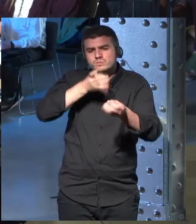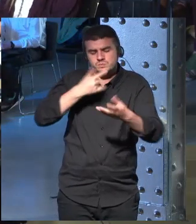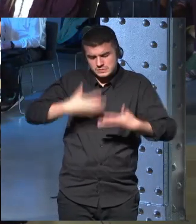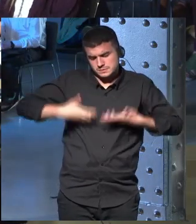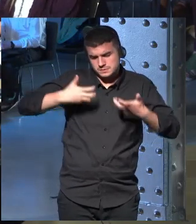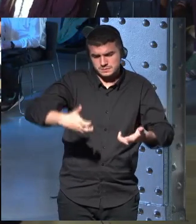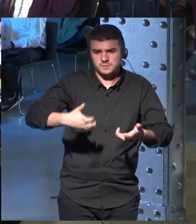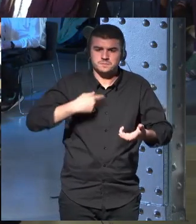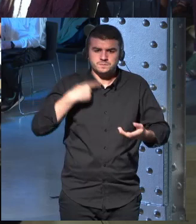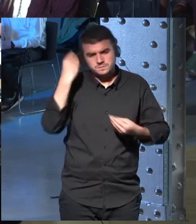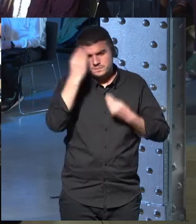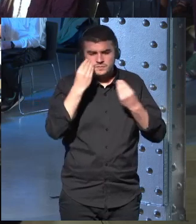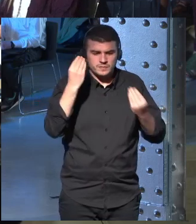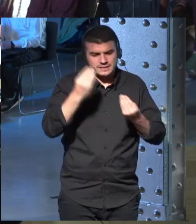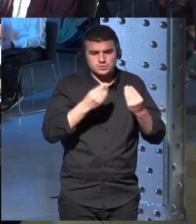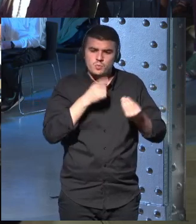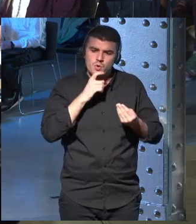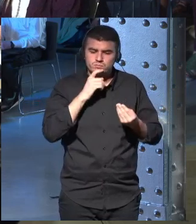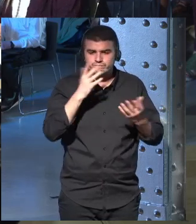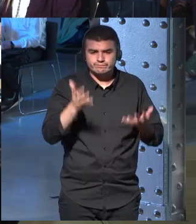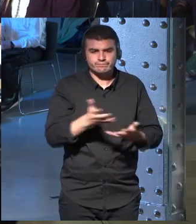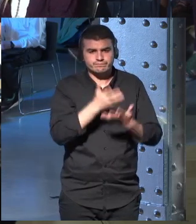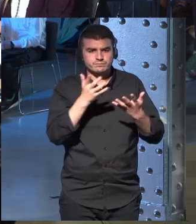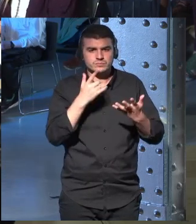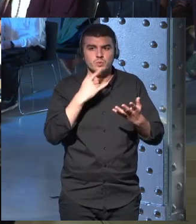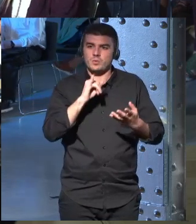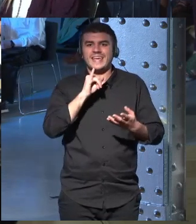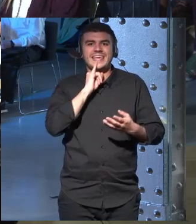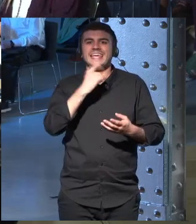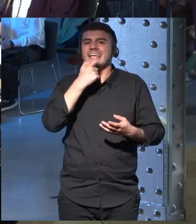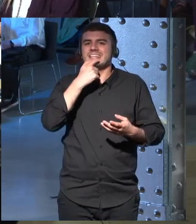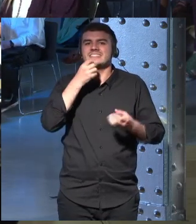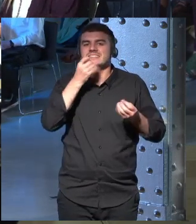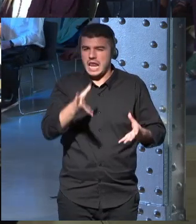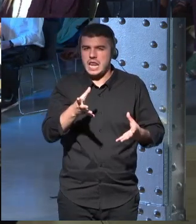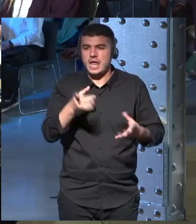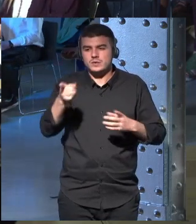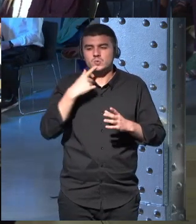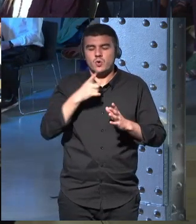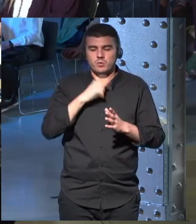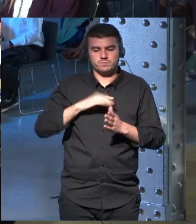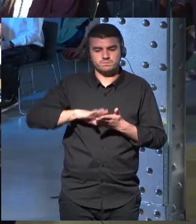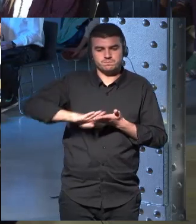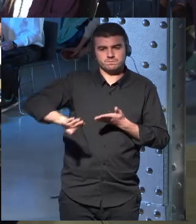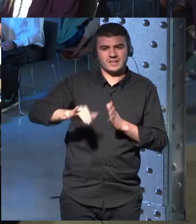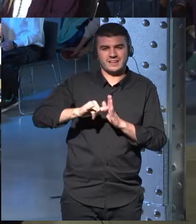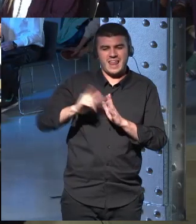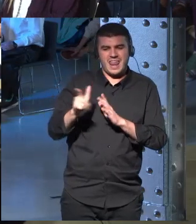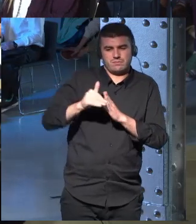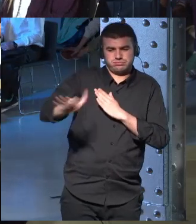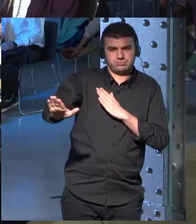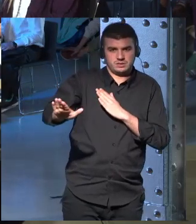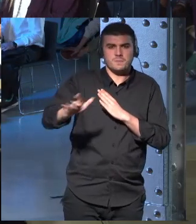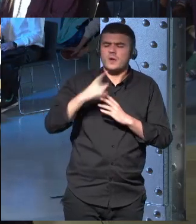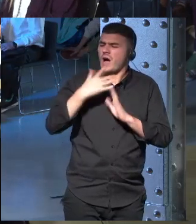the English language and trying to distance yourself from it. Can you comment?